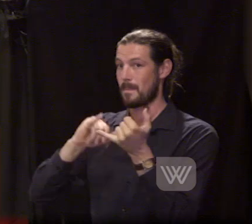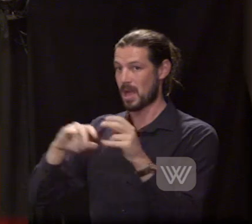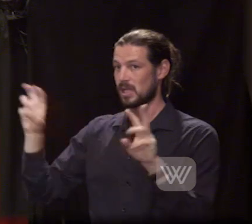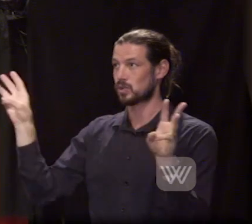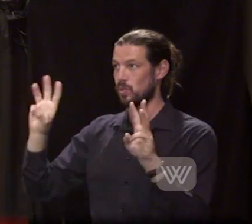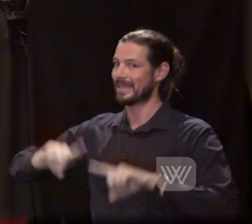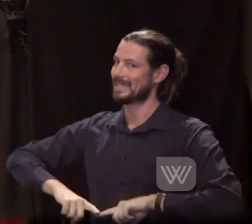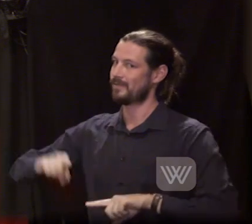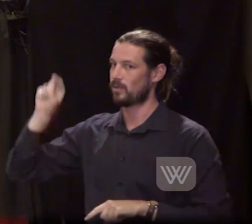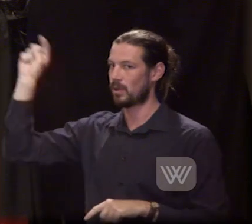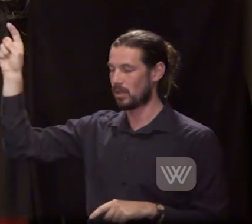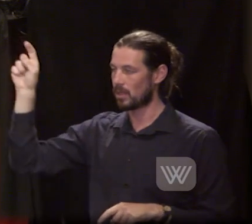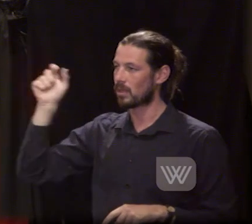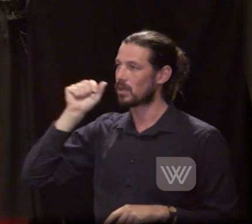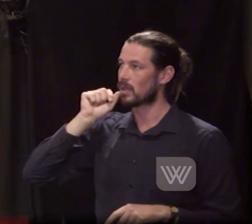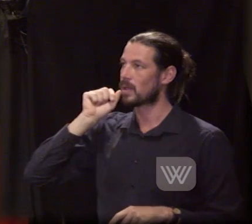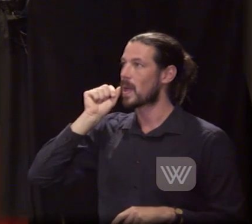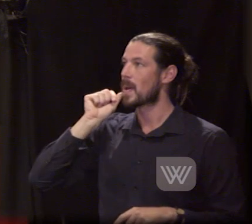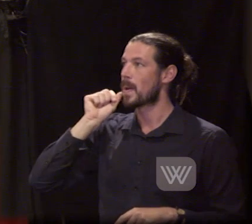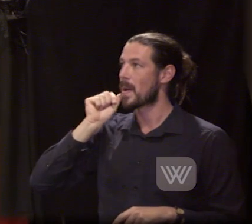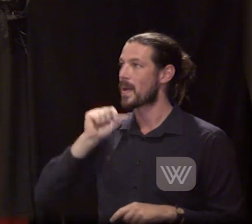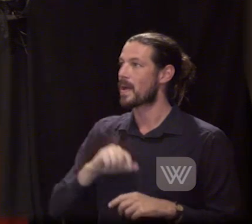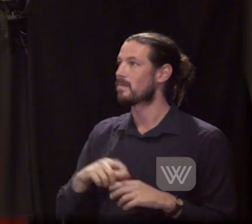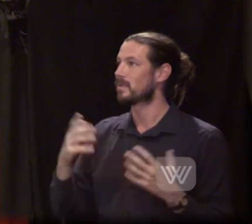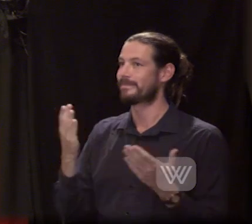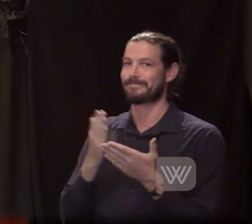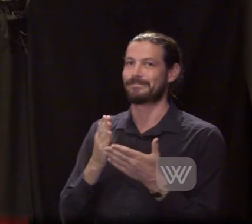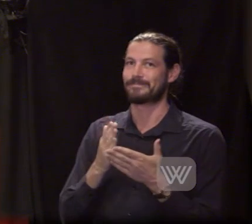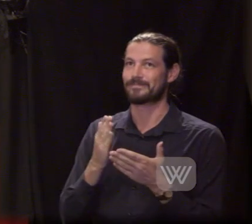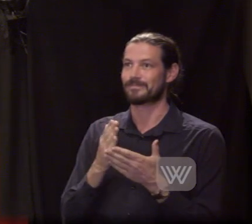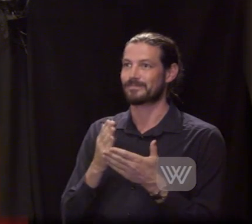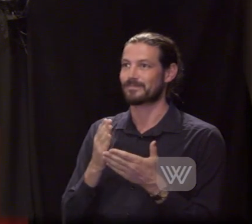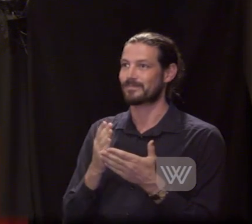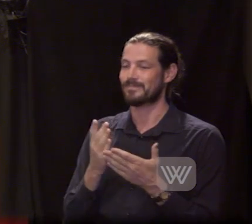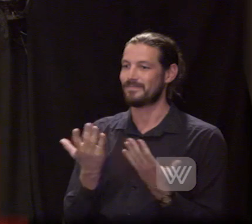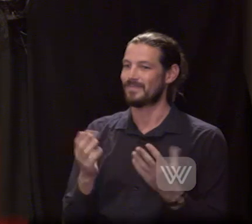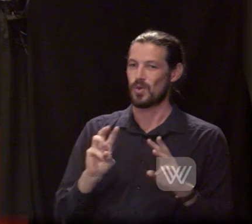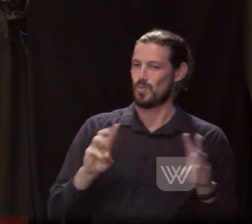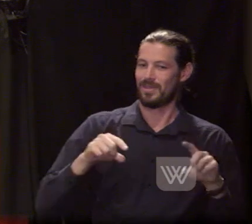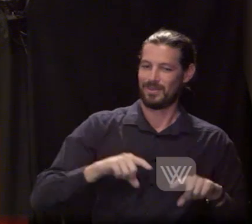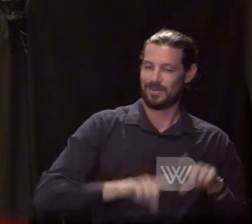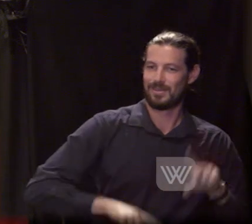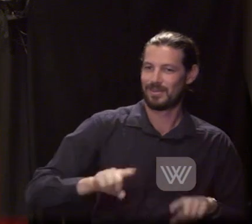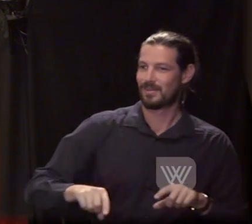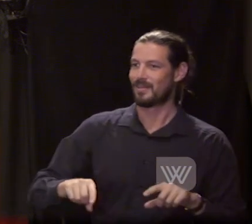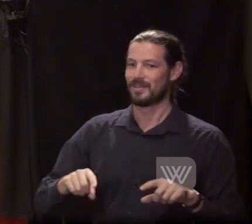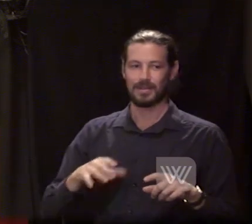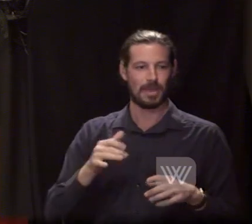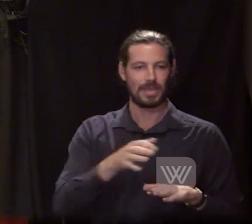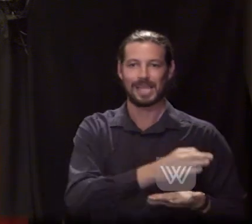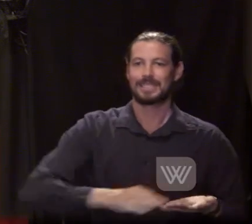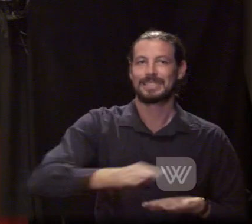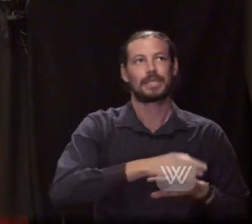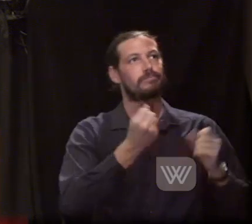course, but you're going to have weather anywhere on Earth as well. And so you could go to a desert where you have no